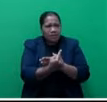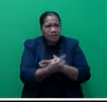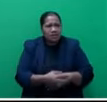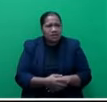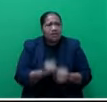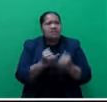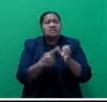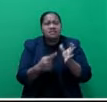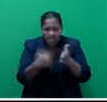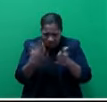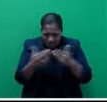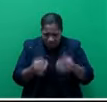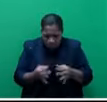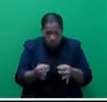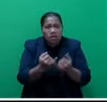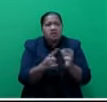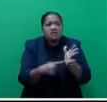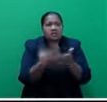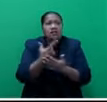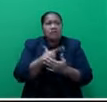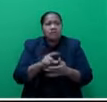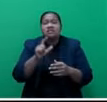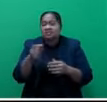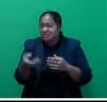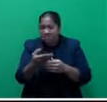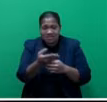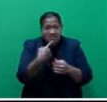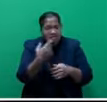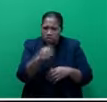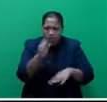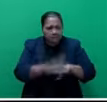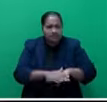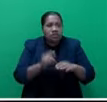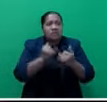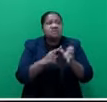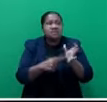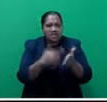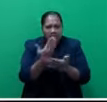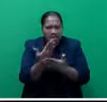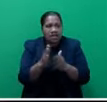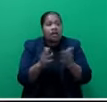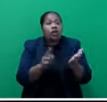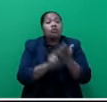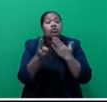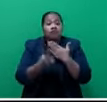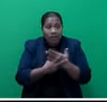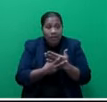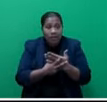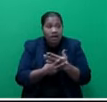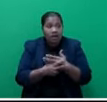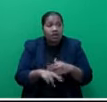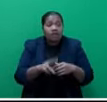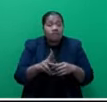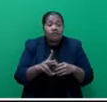on a Saturday because the CR said no sittings on Saturday. And that's fair enough. Now, we're getting dates in November for mentions to set hearings